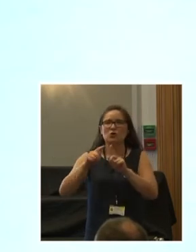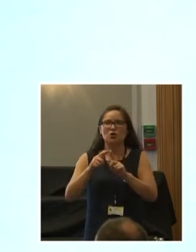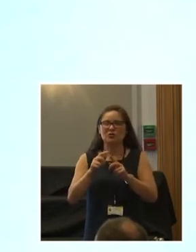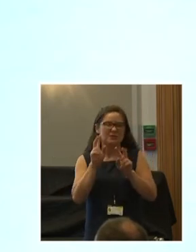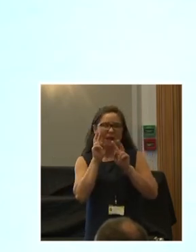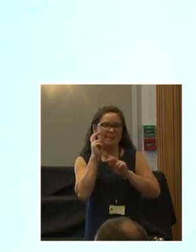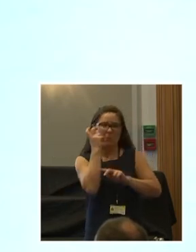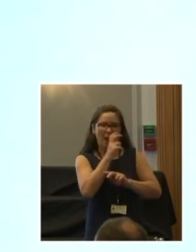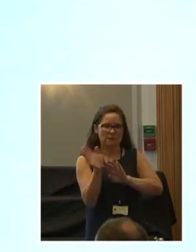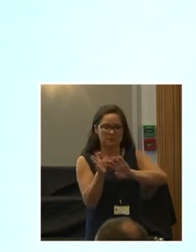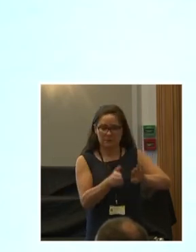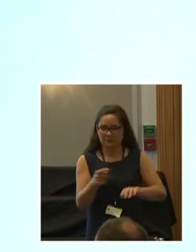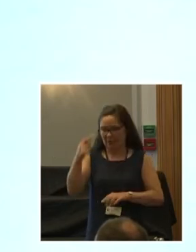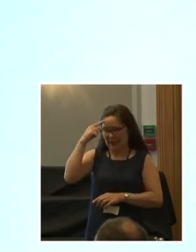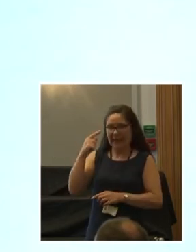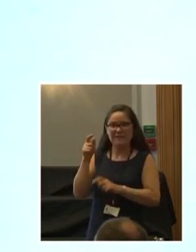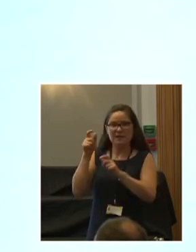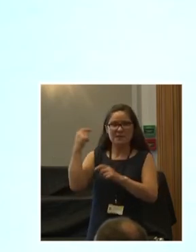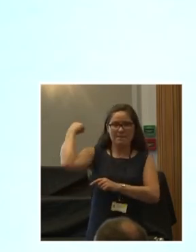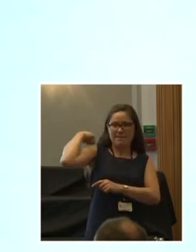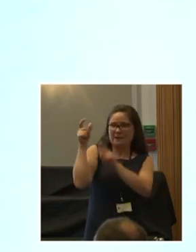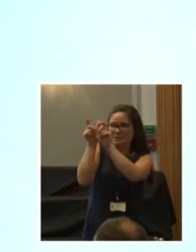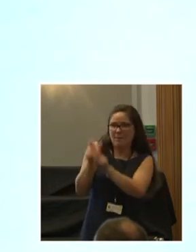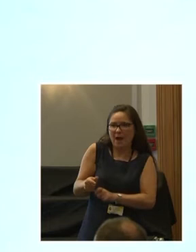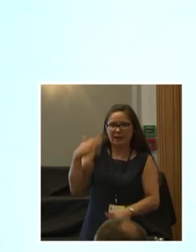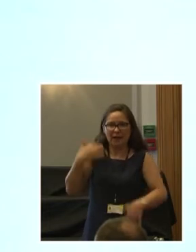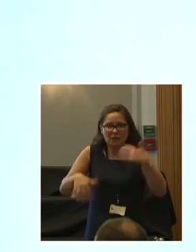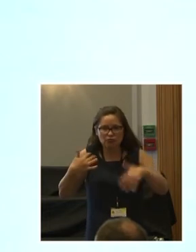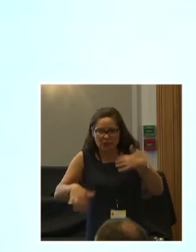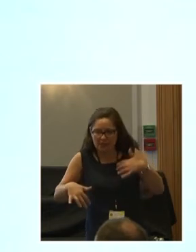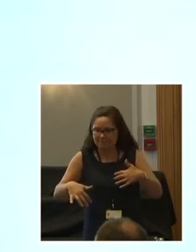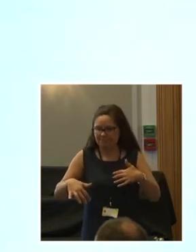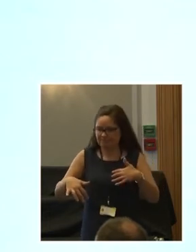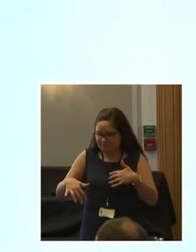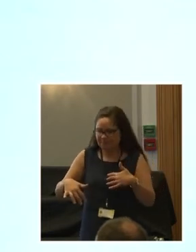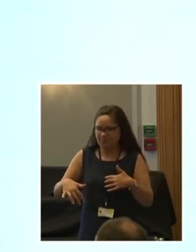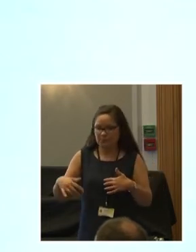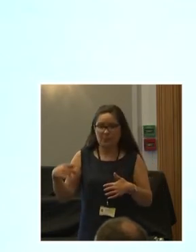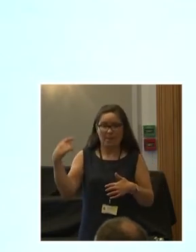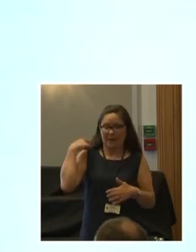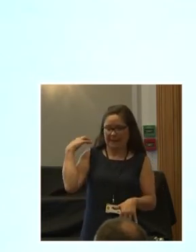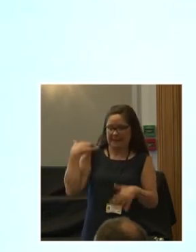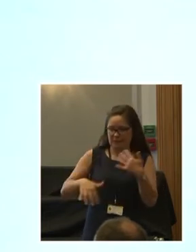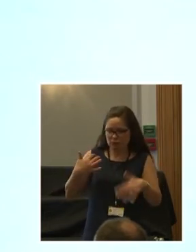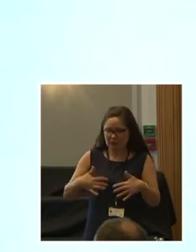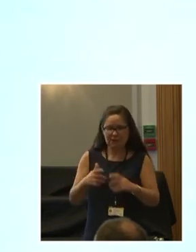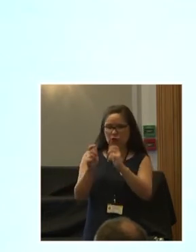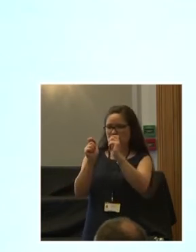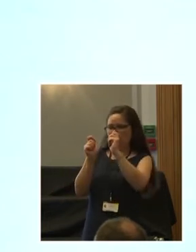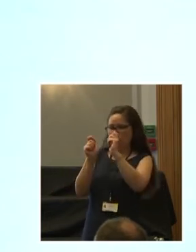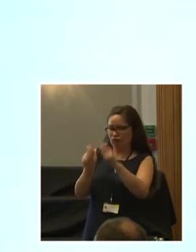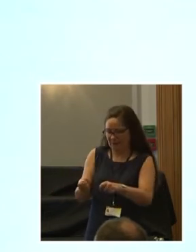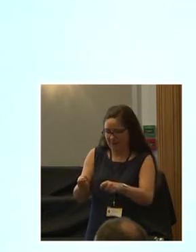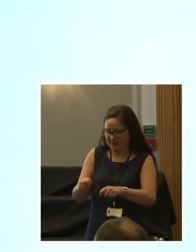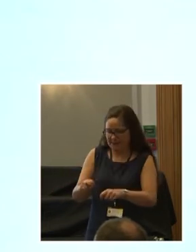had an injury. Let's say it's a spinal cord injury. I'm sure most of you know that once they've done their medical treatment, what's the first